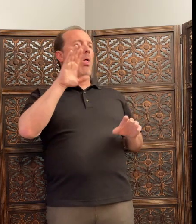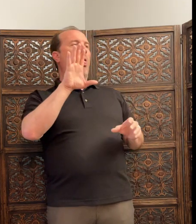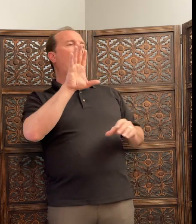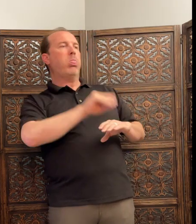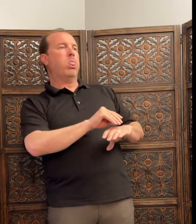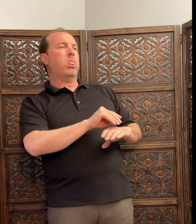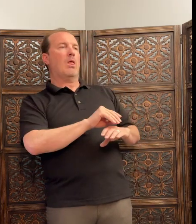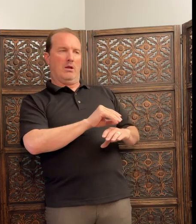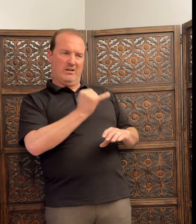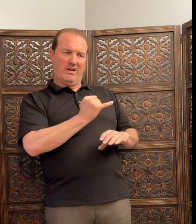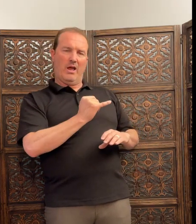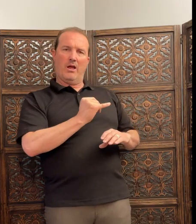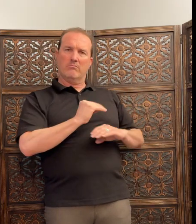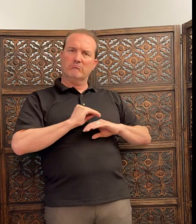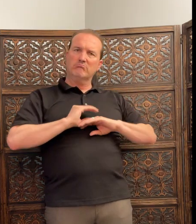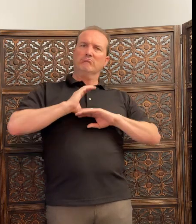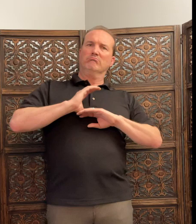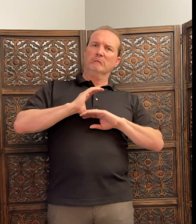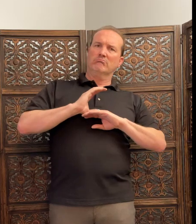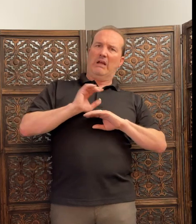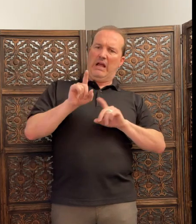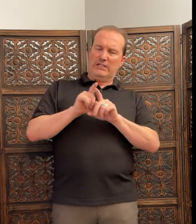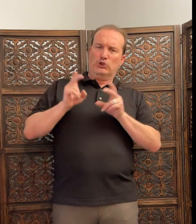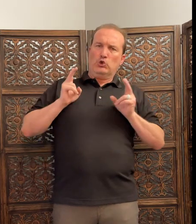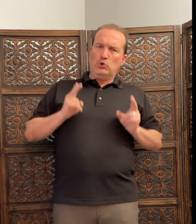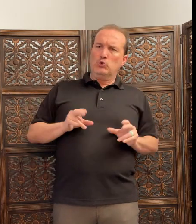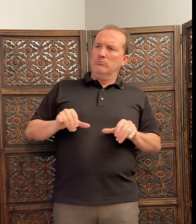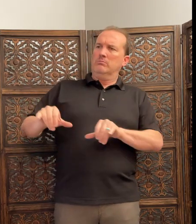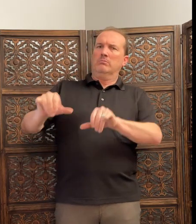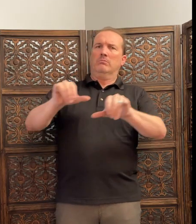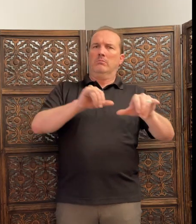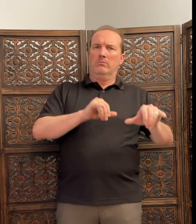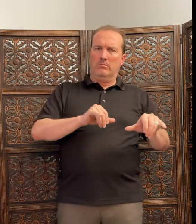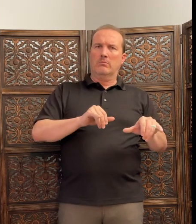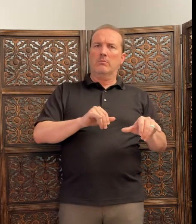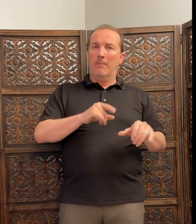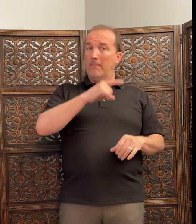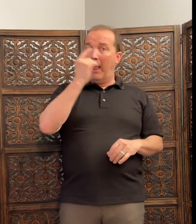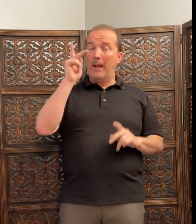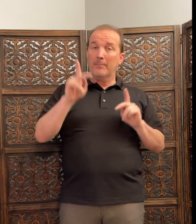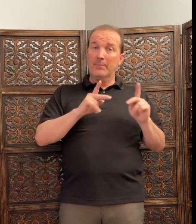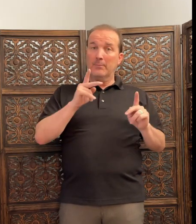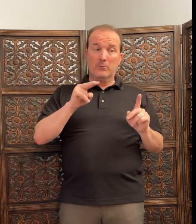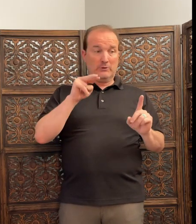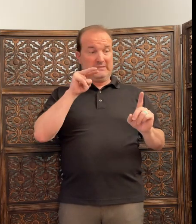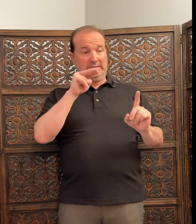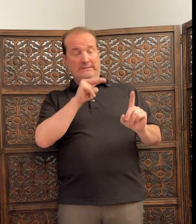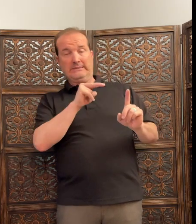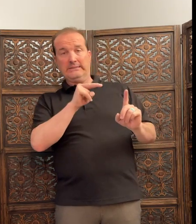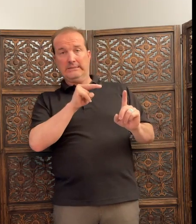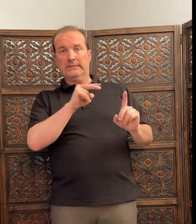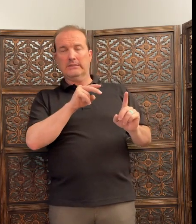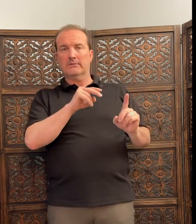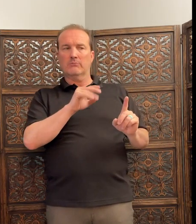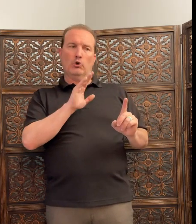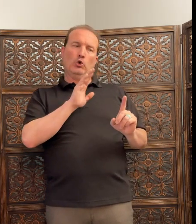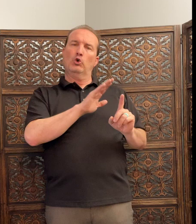Her documentation of the oral tradition of storytelling contributes greatly to that cause. Black people are